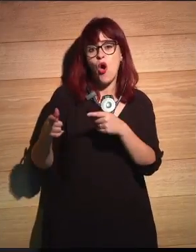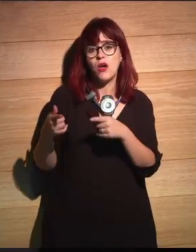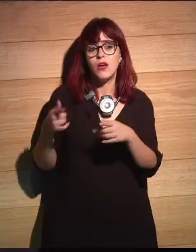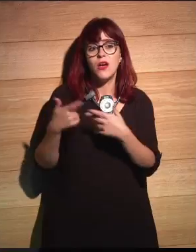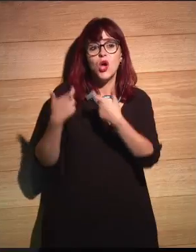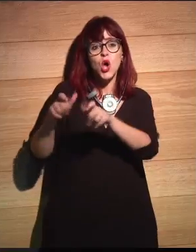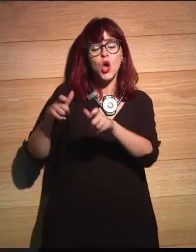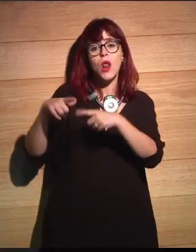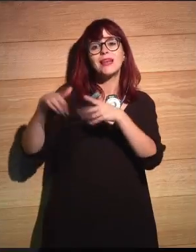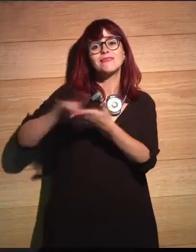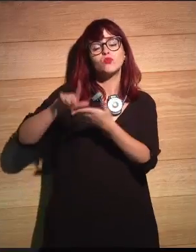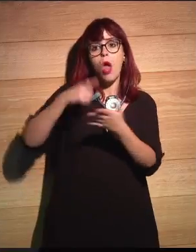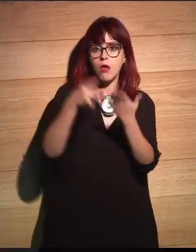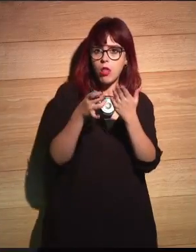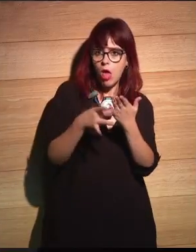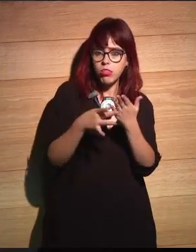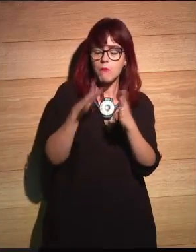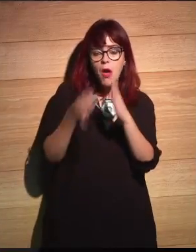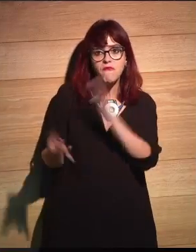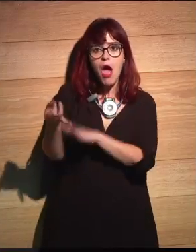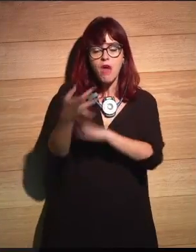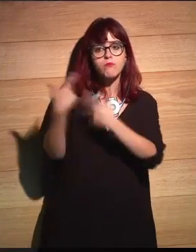merging them into this literature. So that's